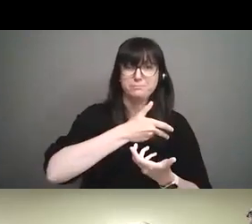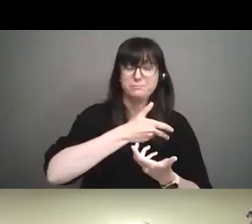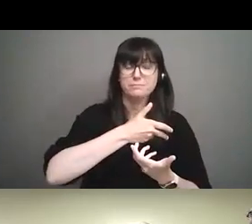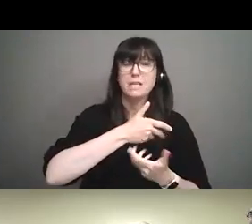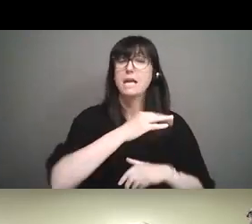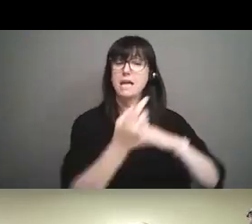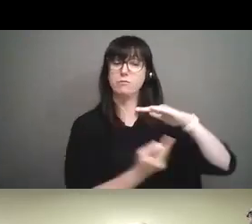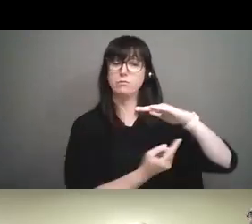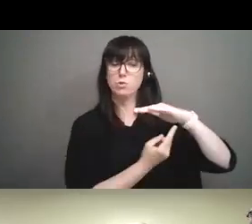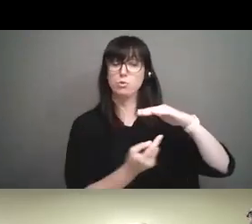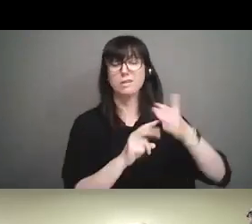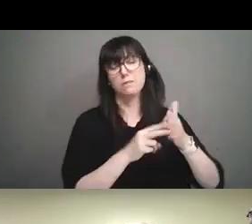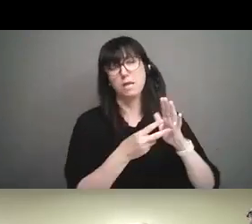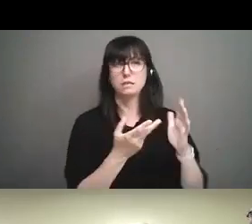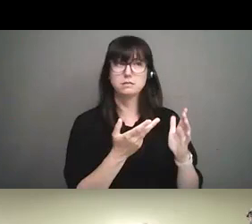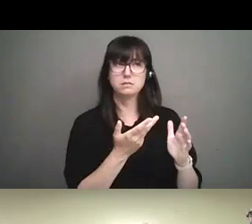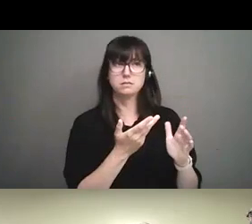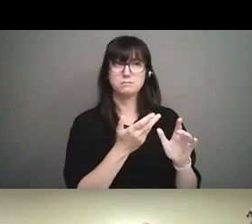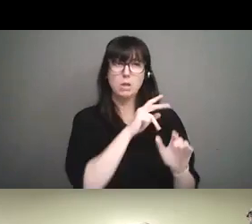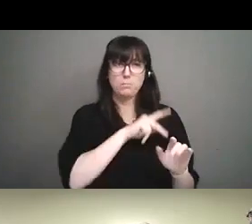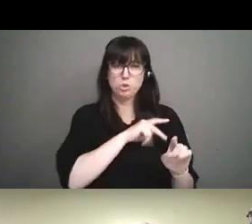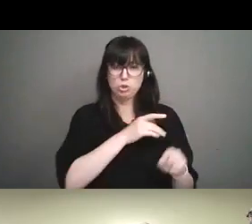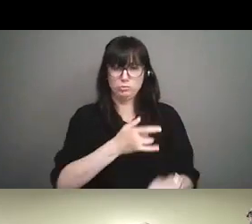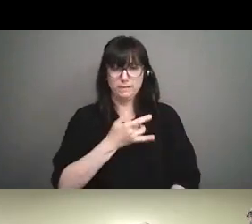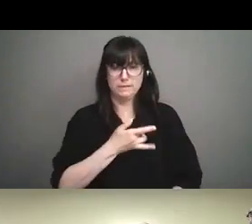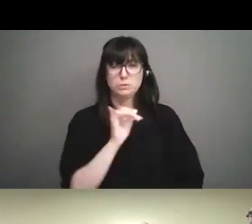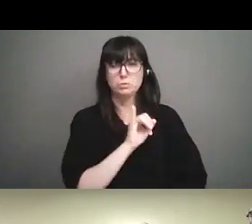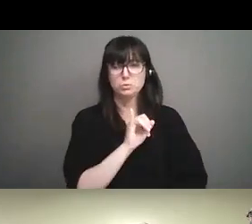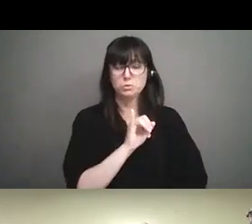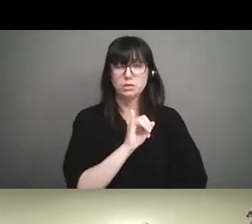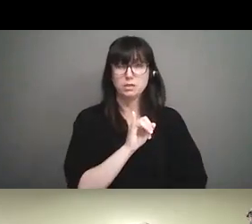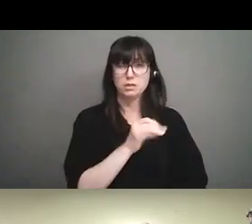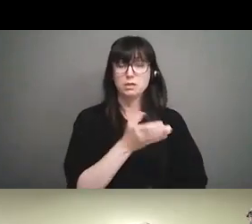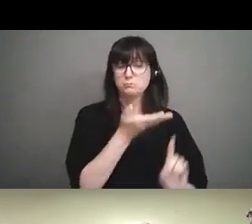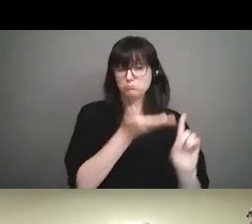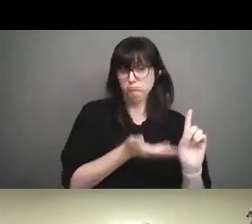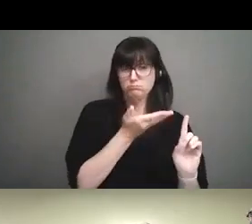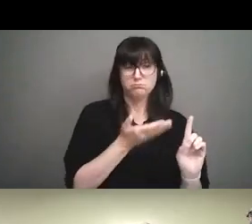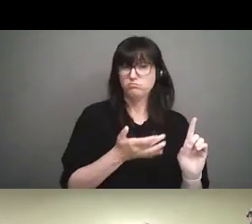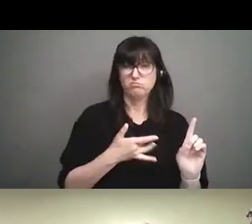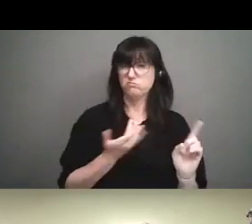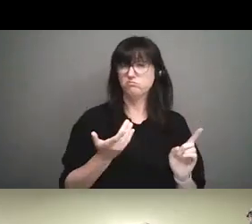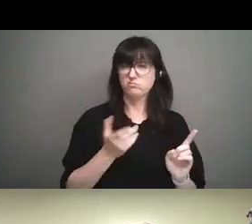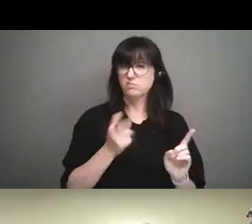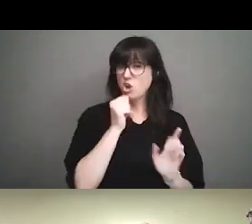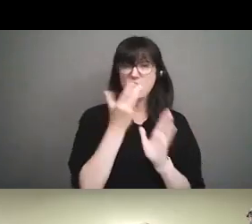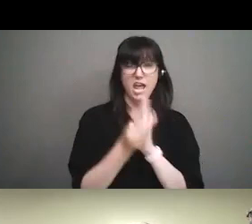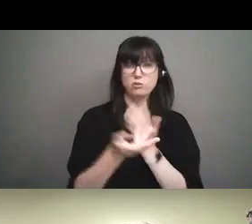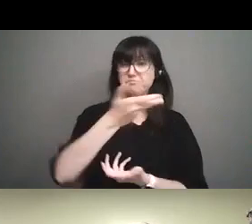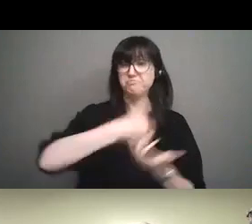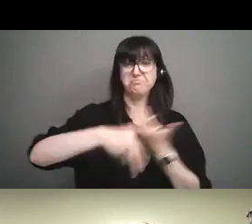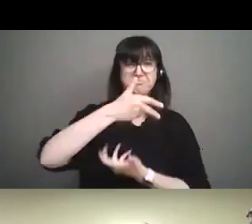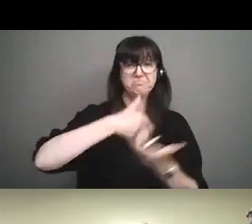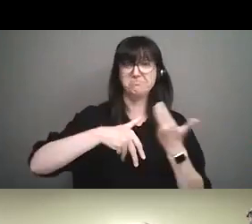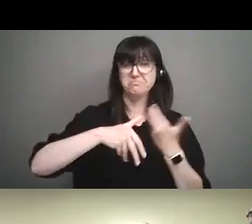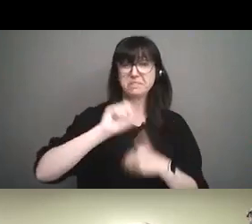more subjective feeling. So individuals can actually have little social contact, and we would say